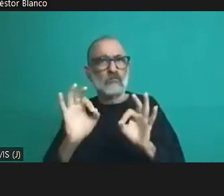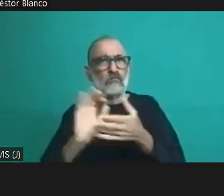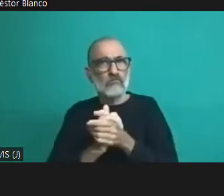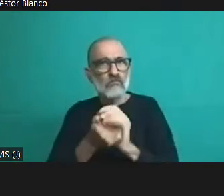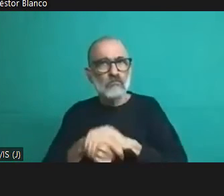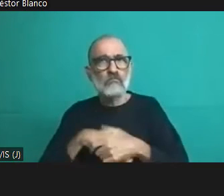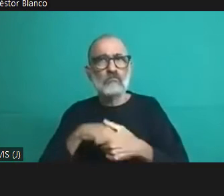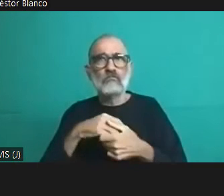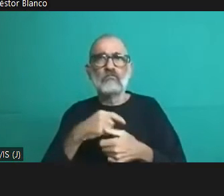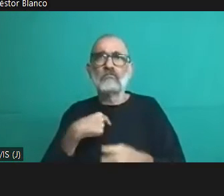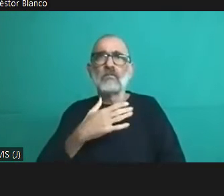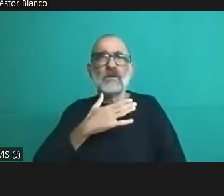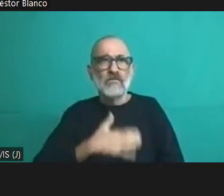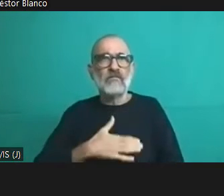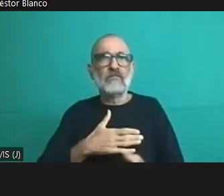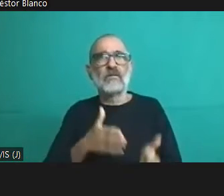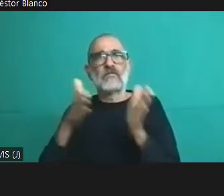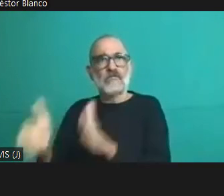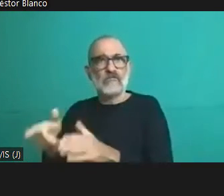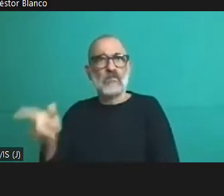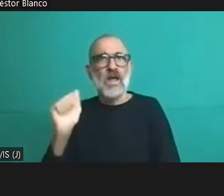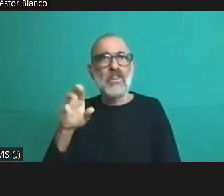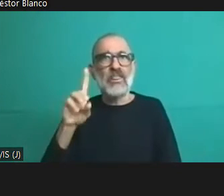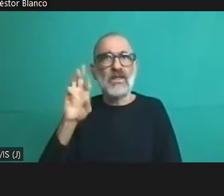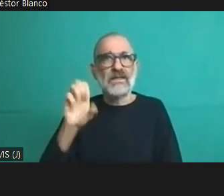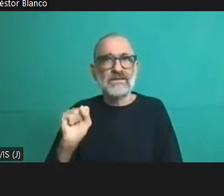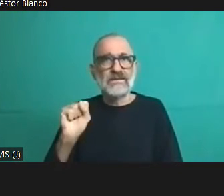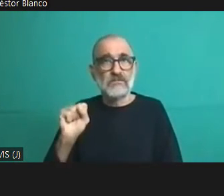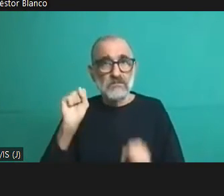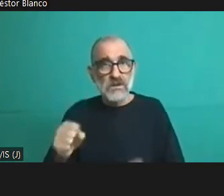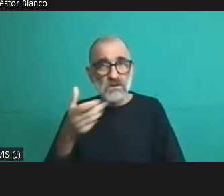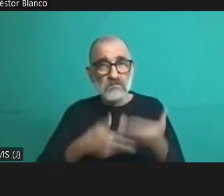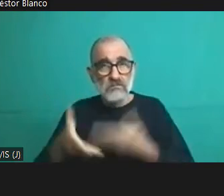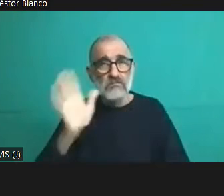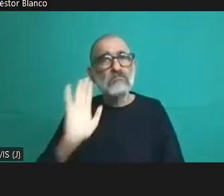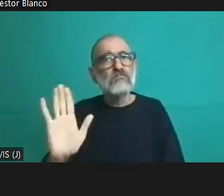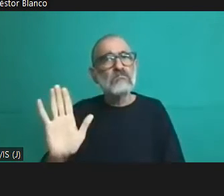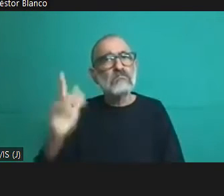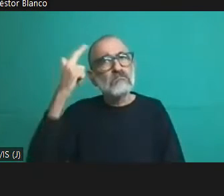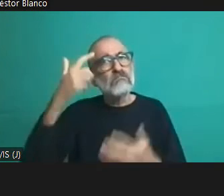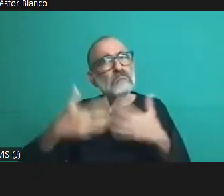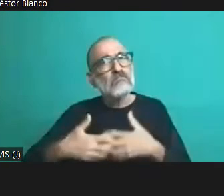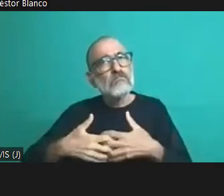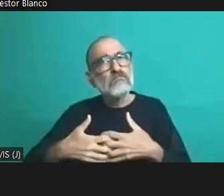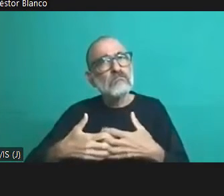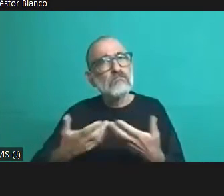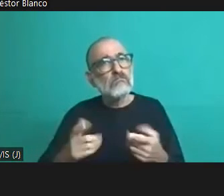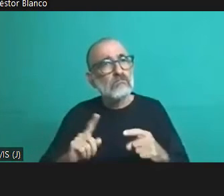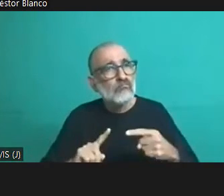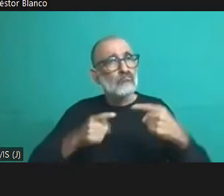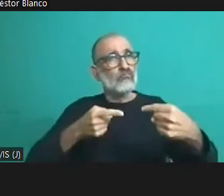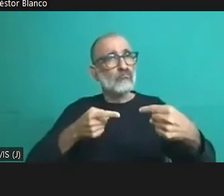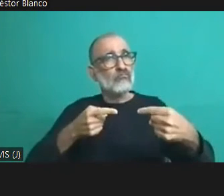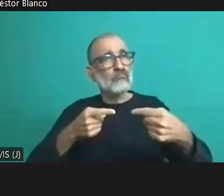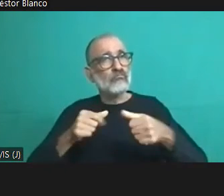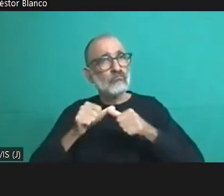the sustainability challenges for these efforts in such a different and difficult context as you have been working